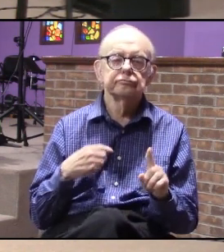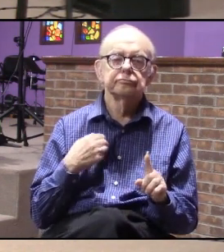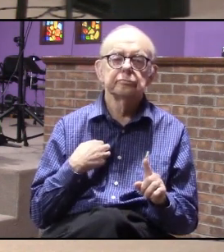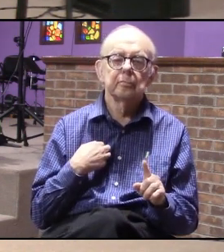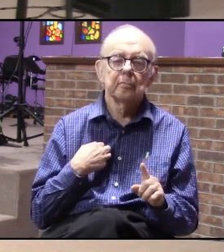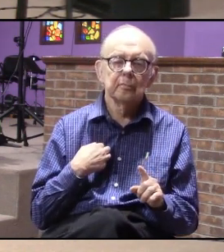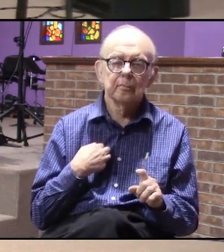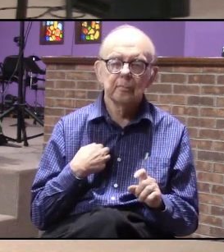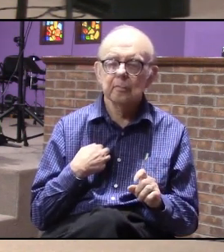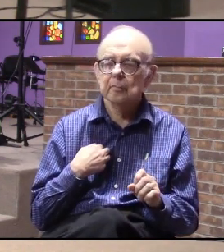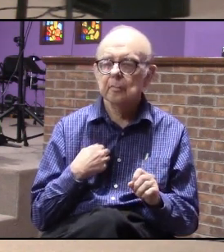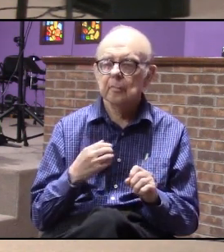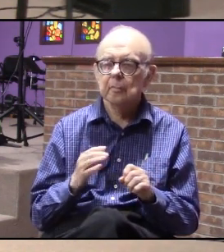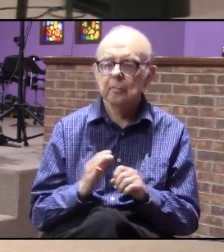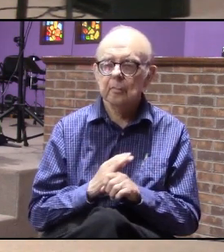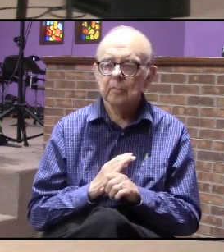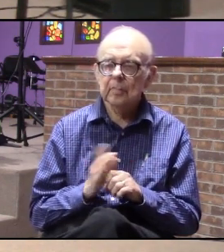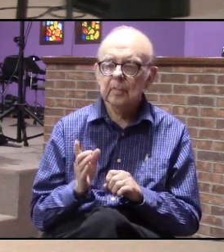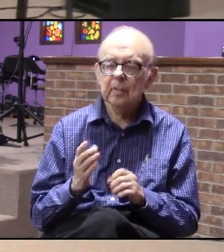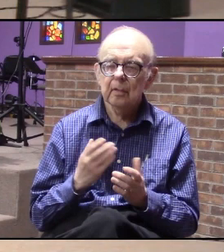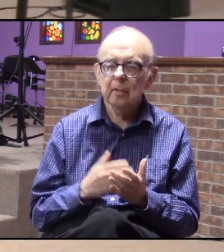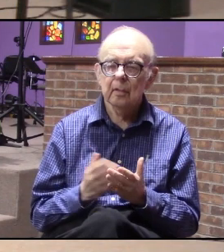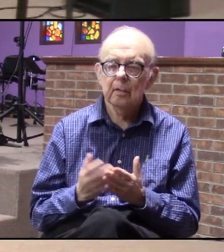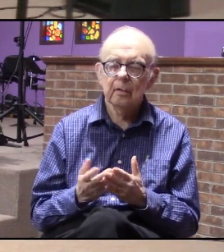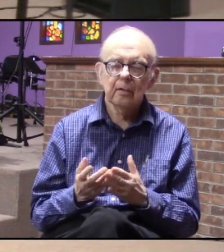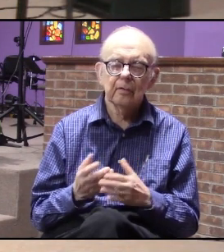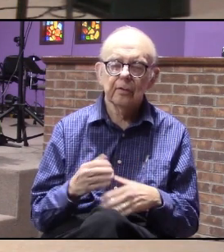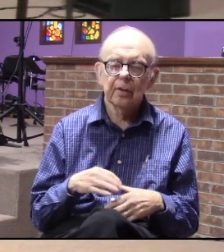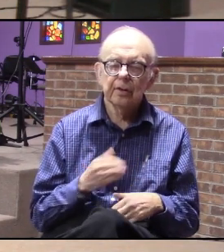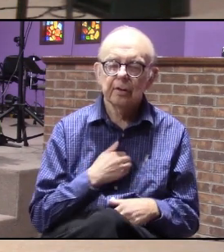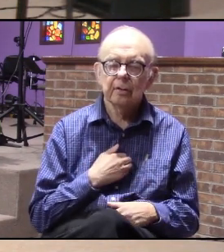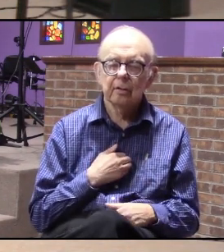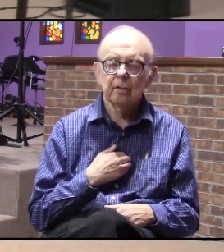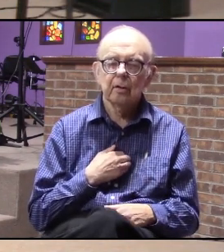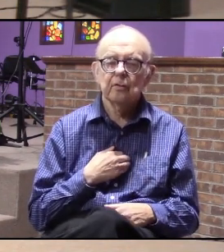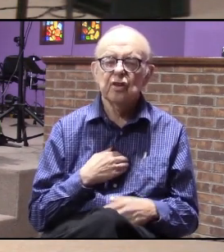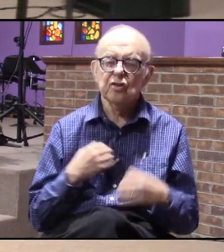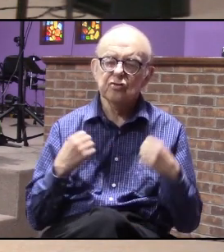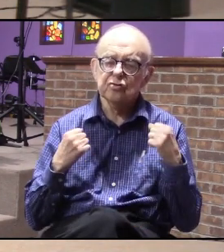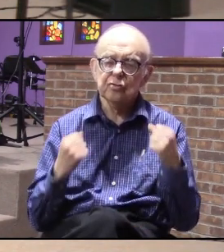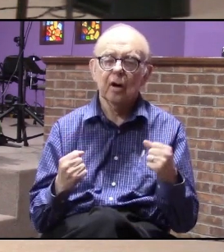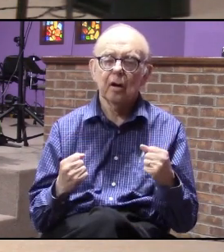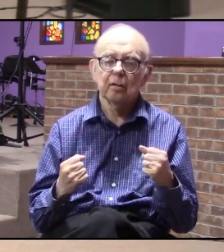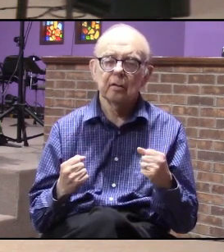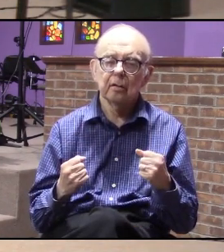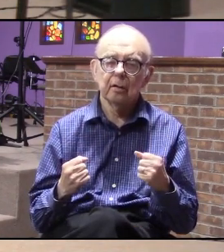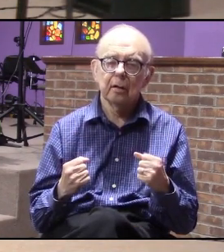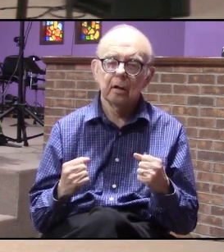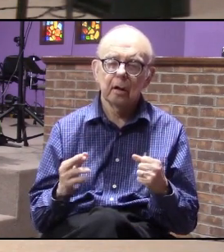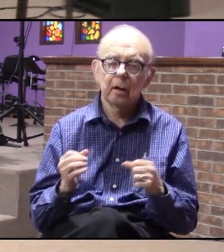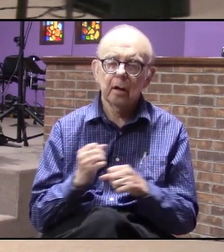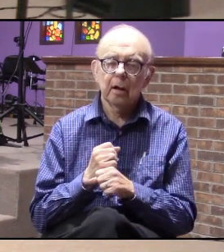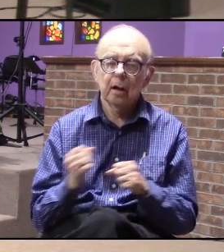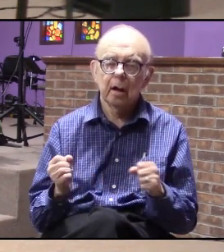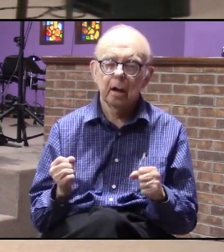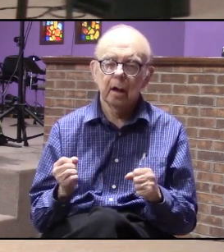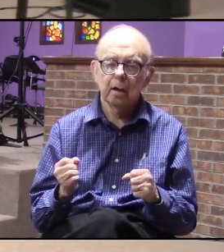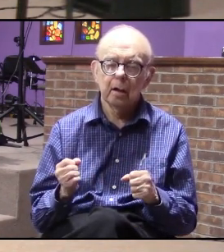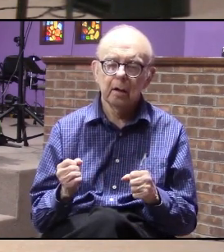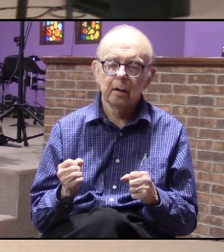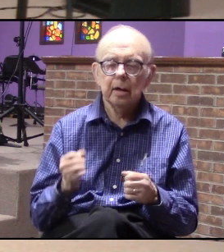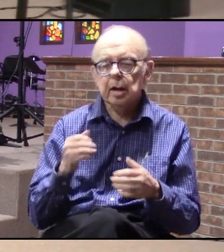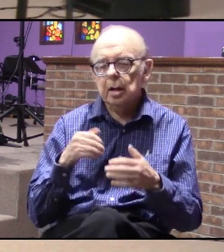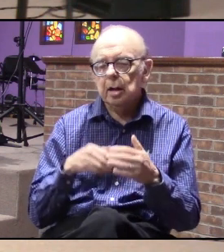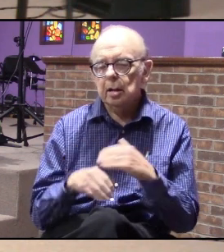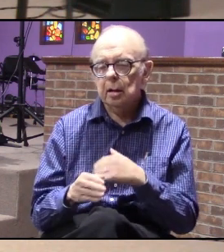this hope as an anchor for the soul. It is firm and secure, or it enters the inner